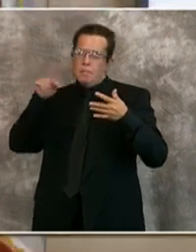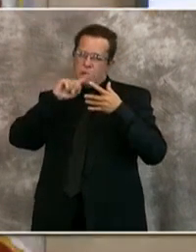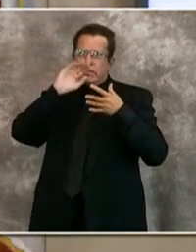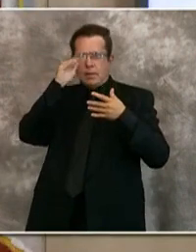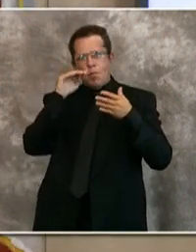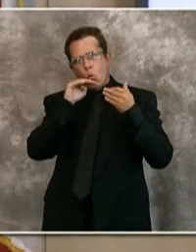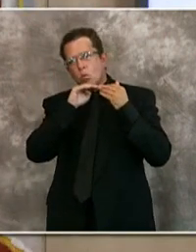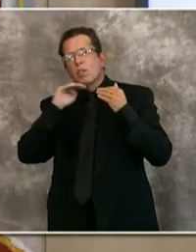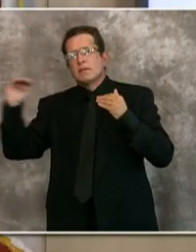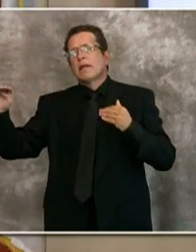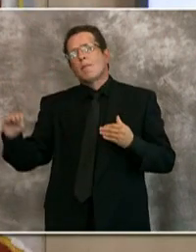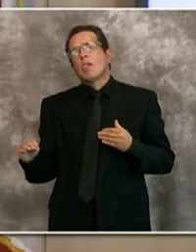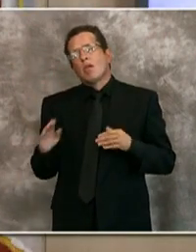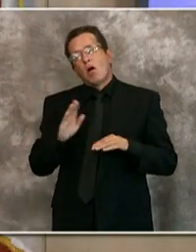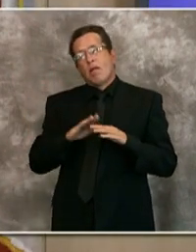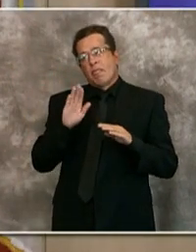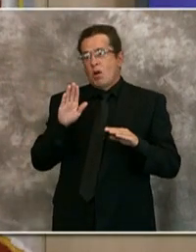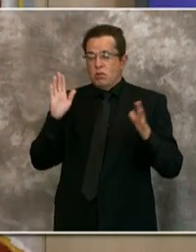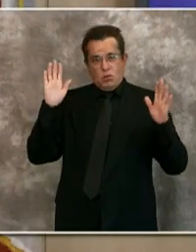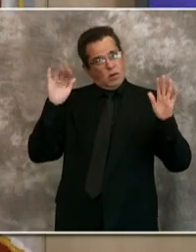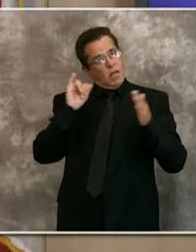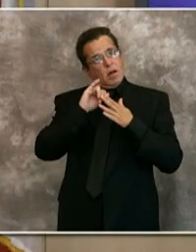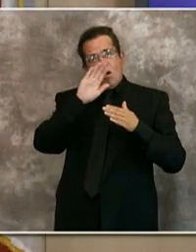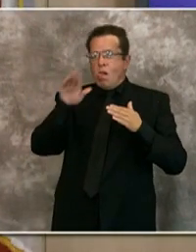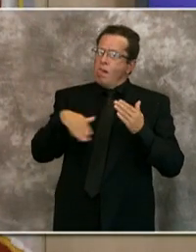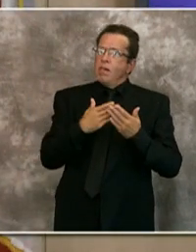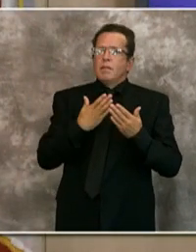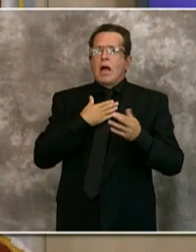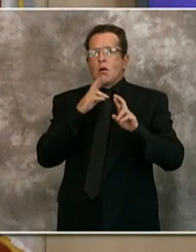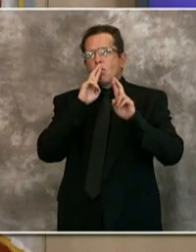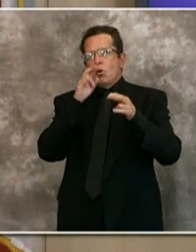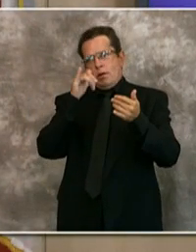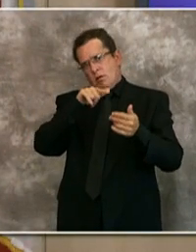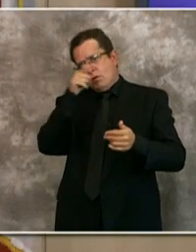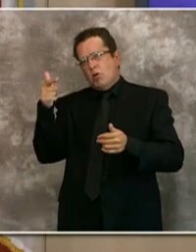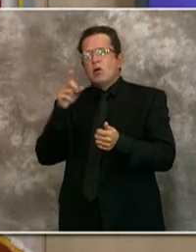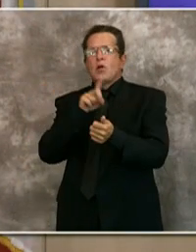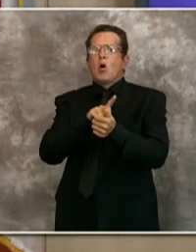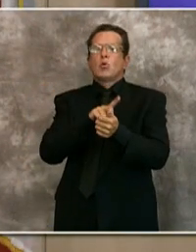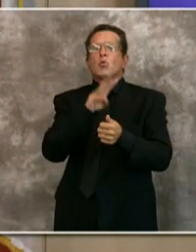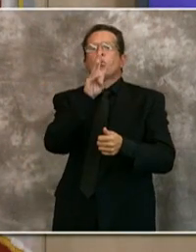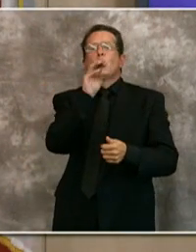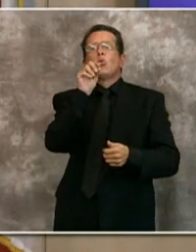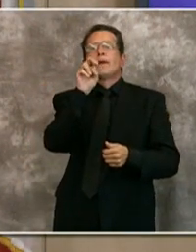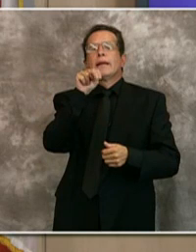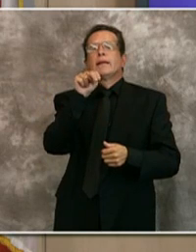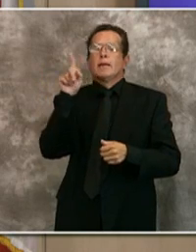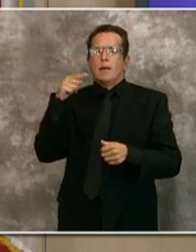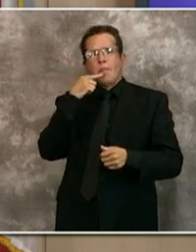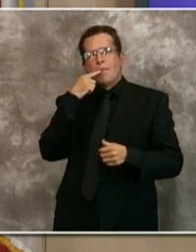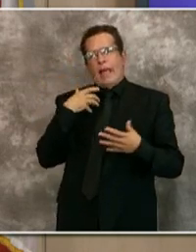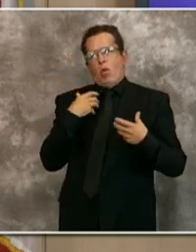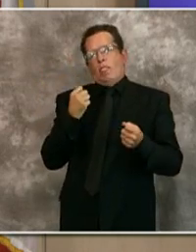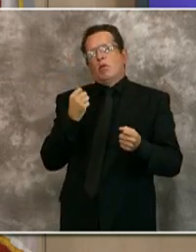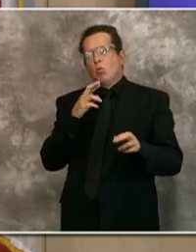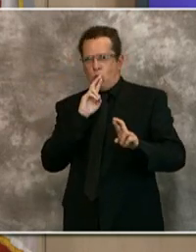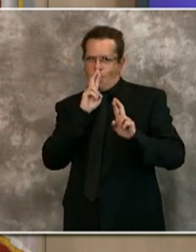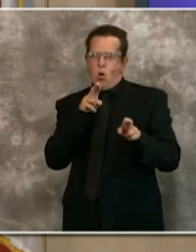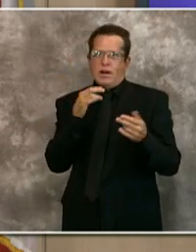holding relatively stable. That concludes my section of the report. Now I'll turn it over to Dr. Wooten for her Public Health Officer's update.